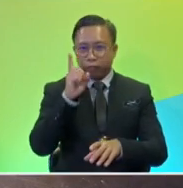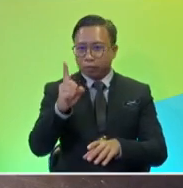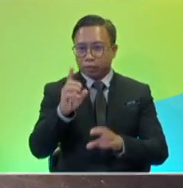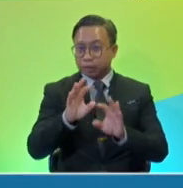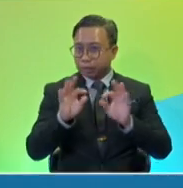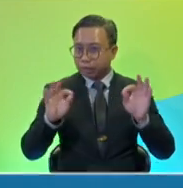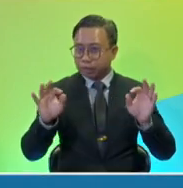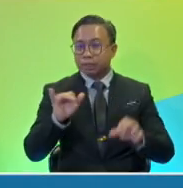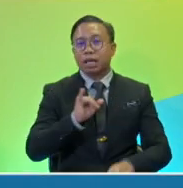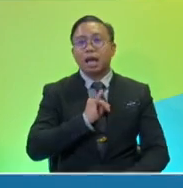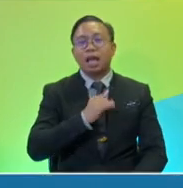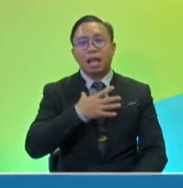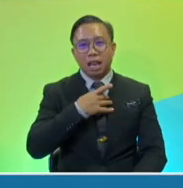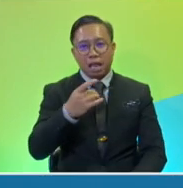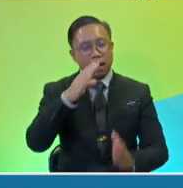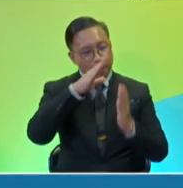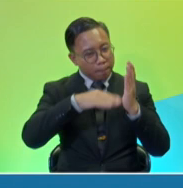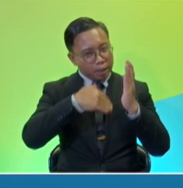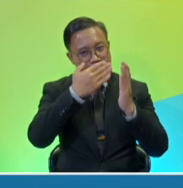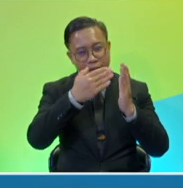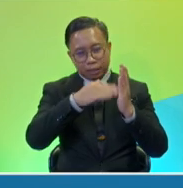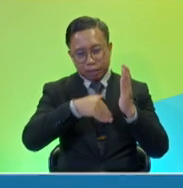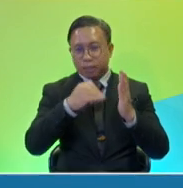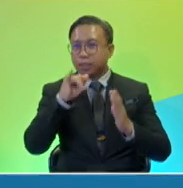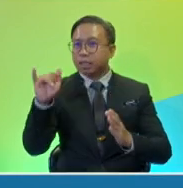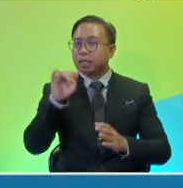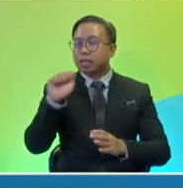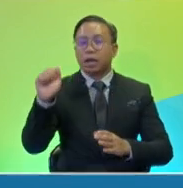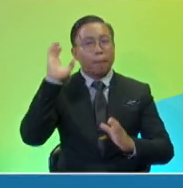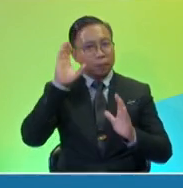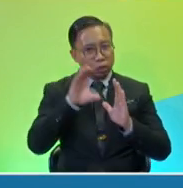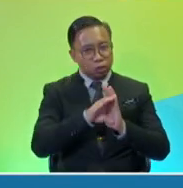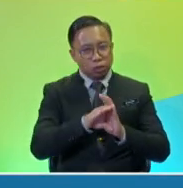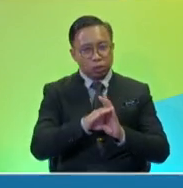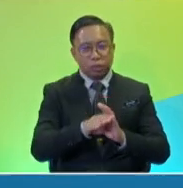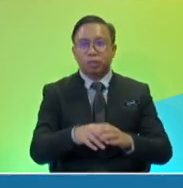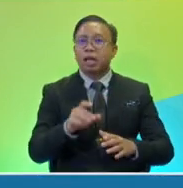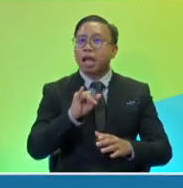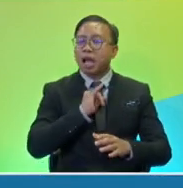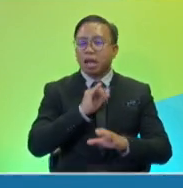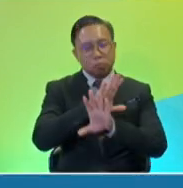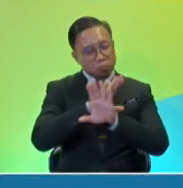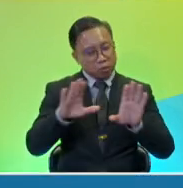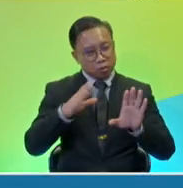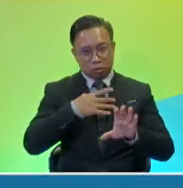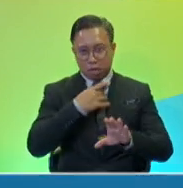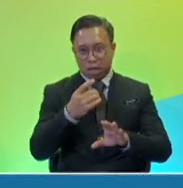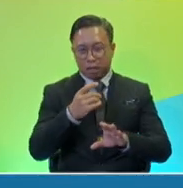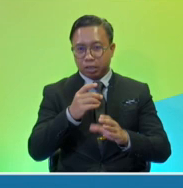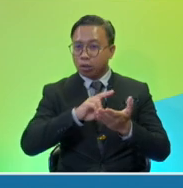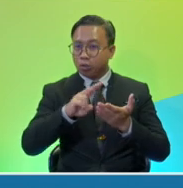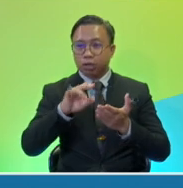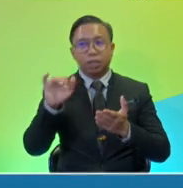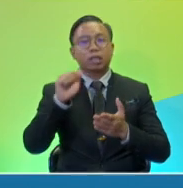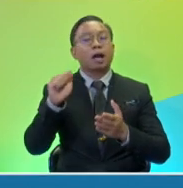here. I like painting a picture. Okay, the second one, I dislike reading a book. Okay,